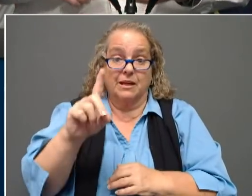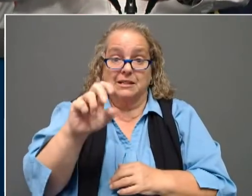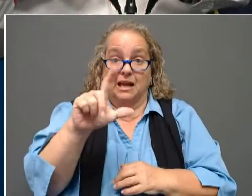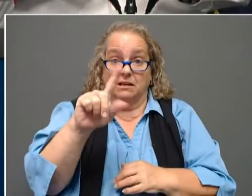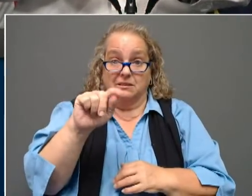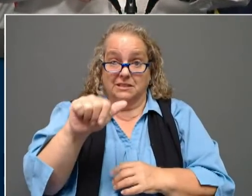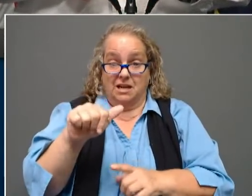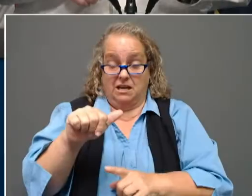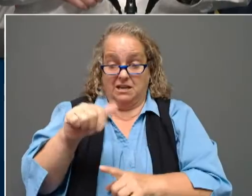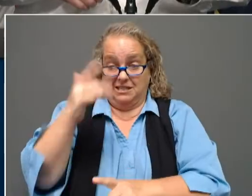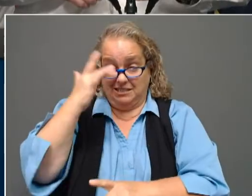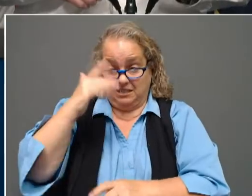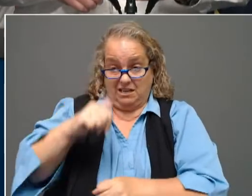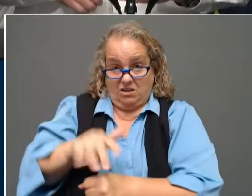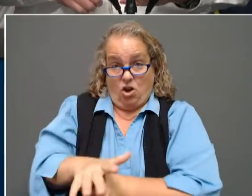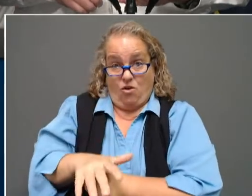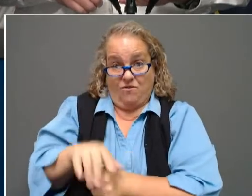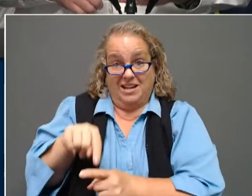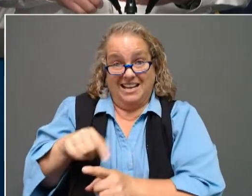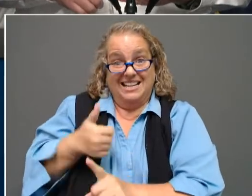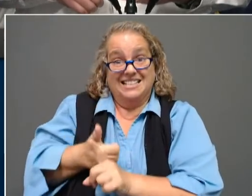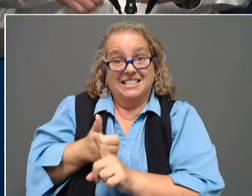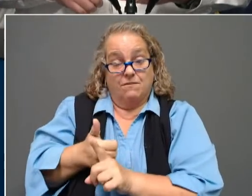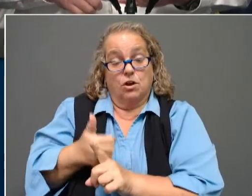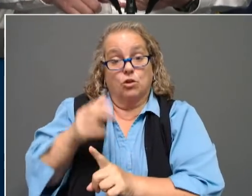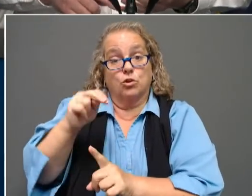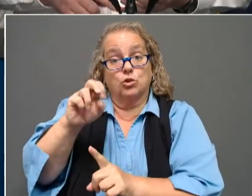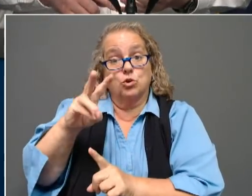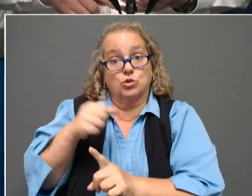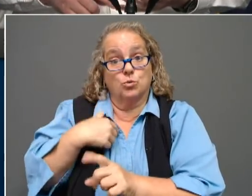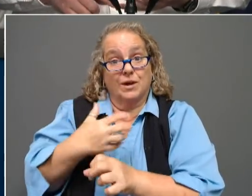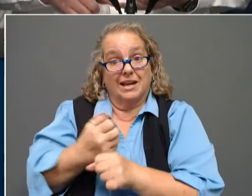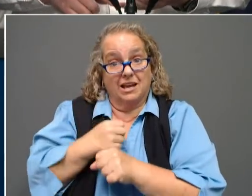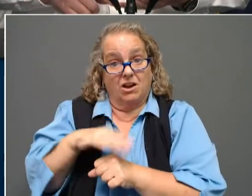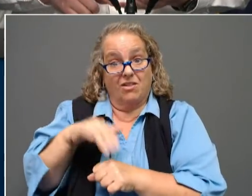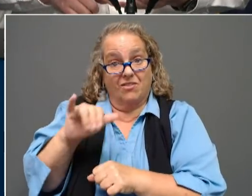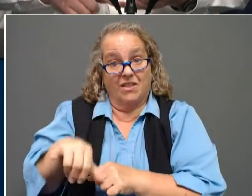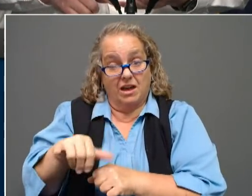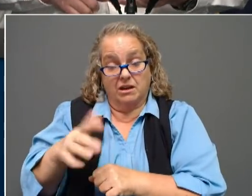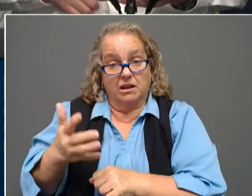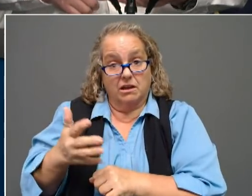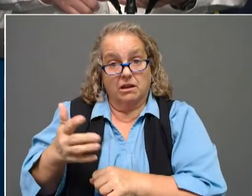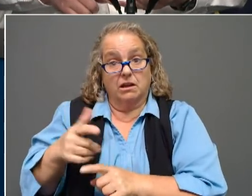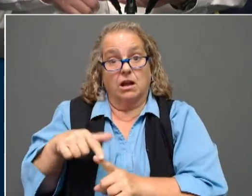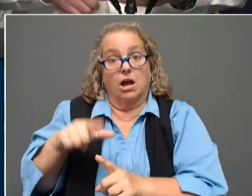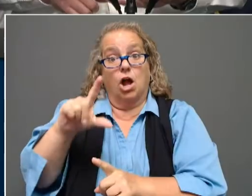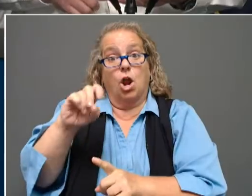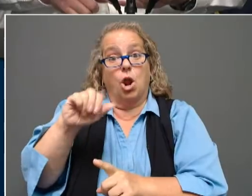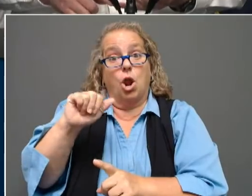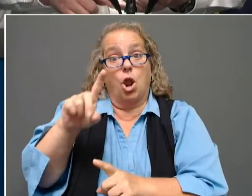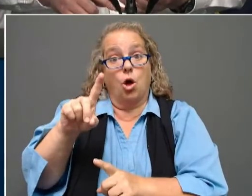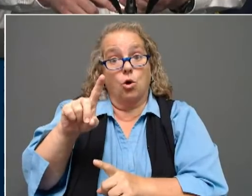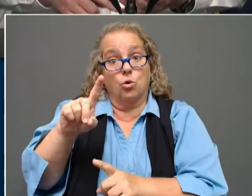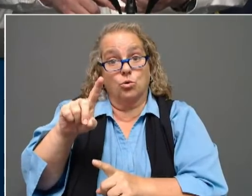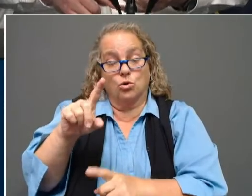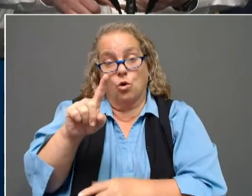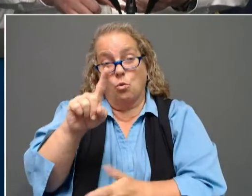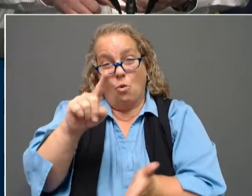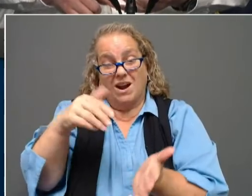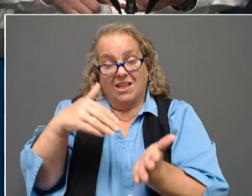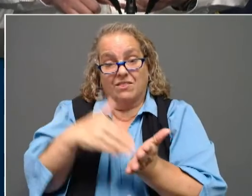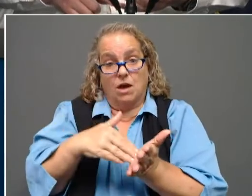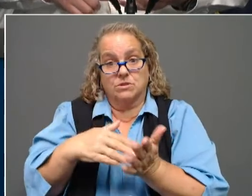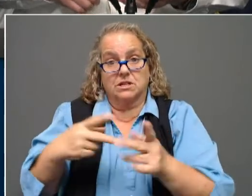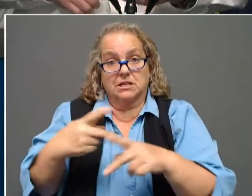itself, the news we get on this, perhaps viral loads 1,000 times higher